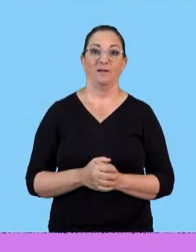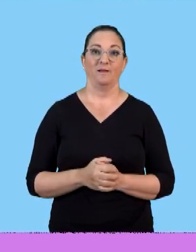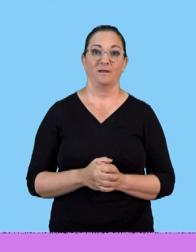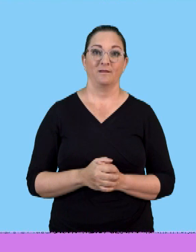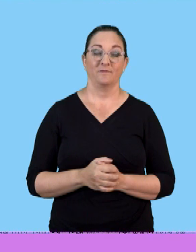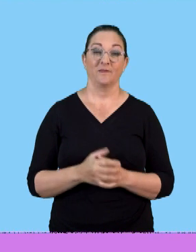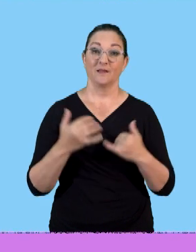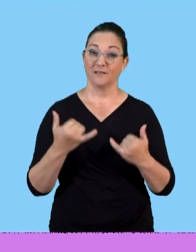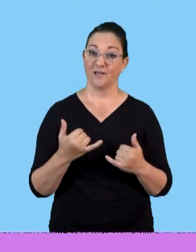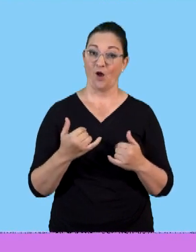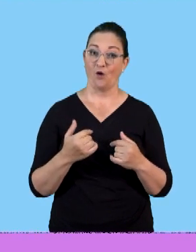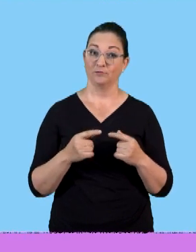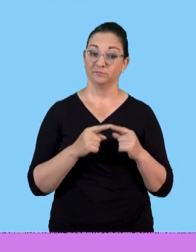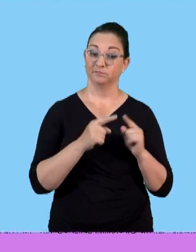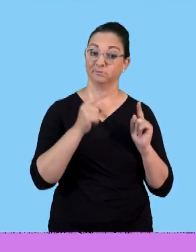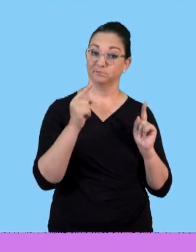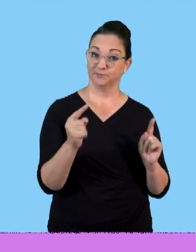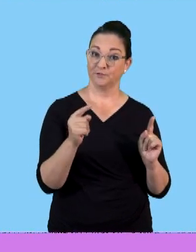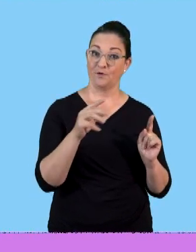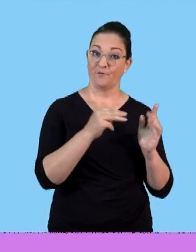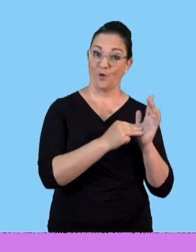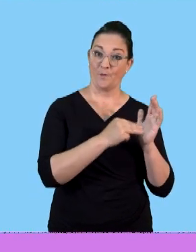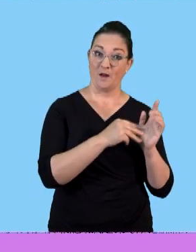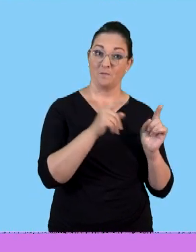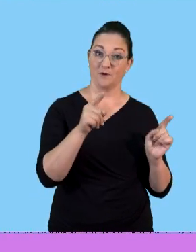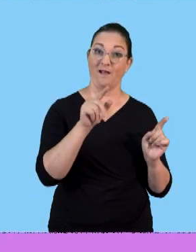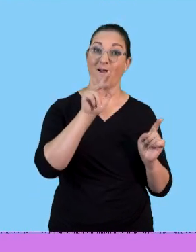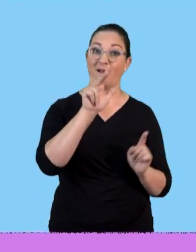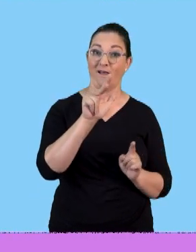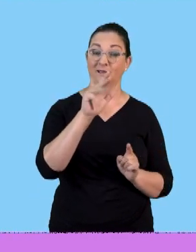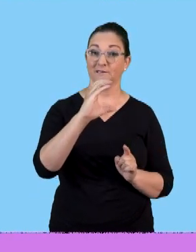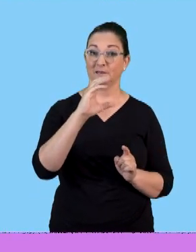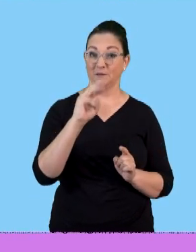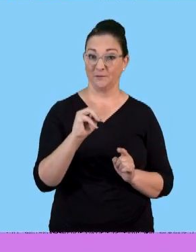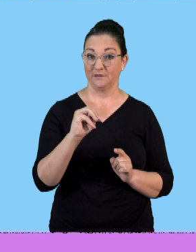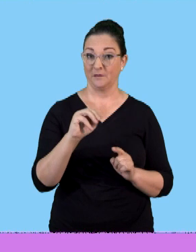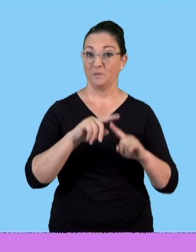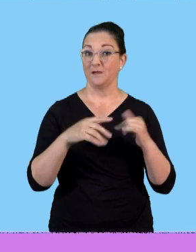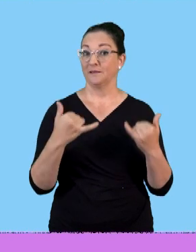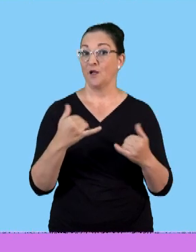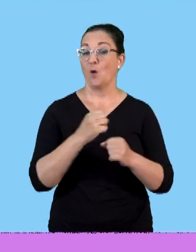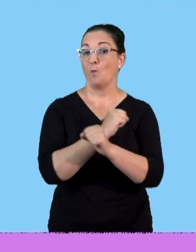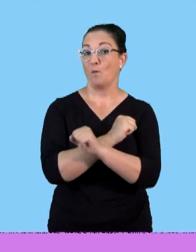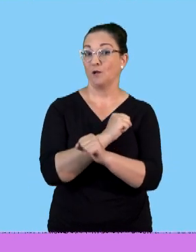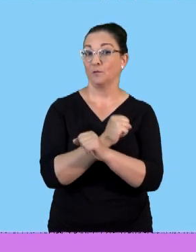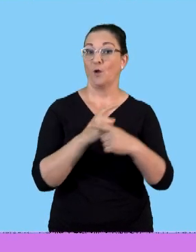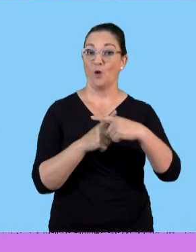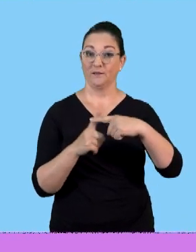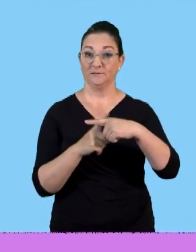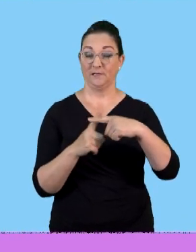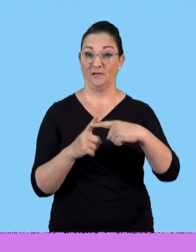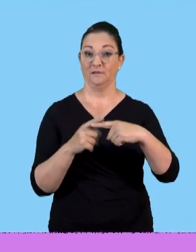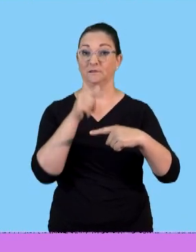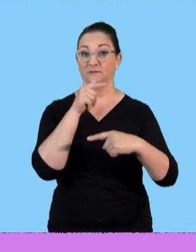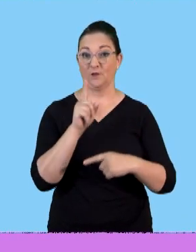take the distance on the map, the 8 centimeters, and I'll multiply by the scale first step, right? So therefore, 8